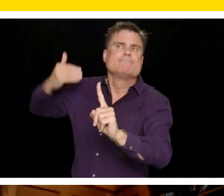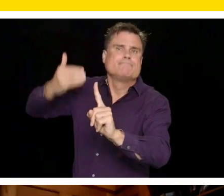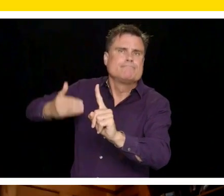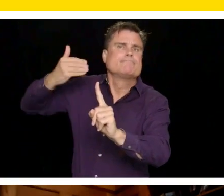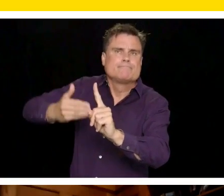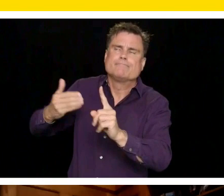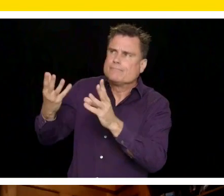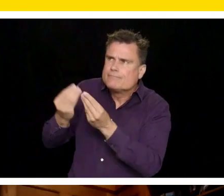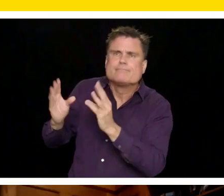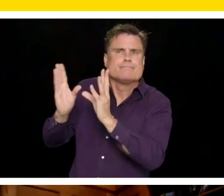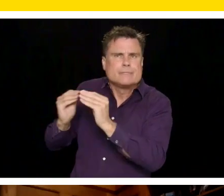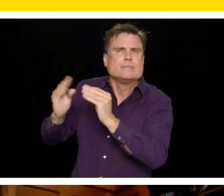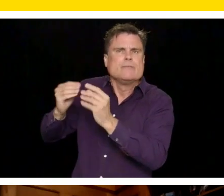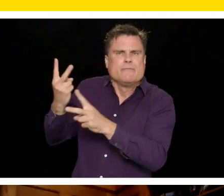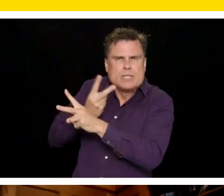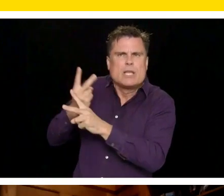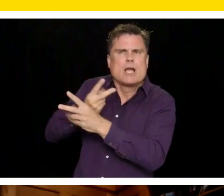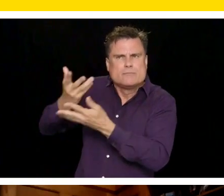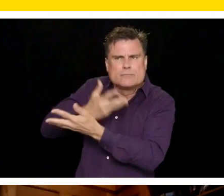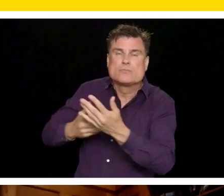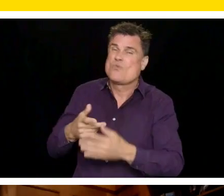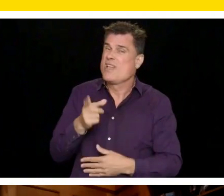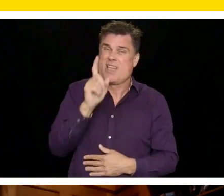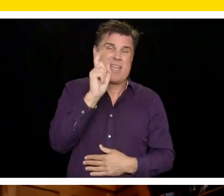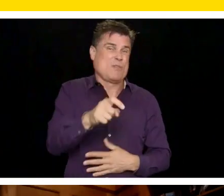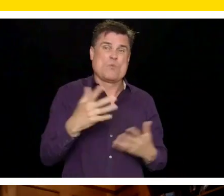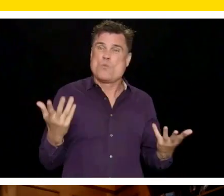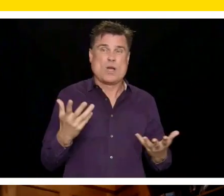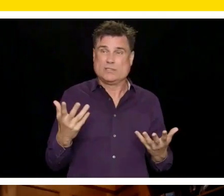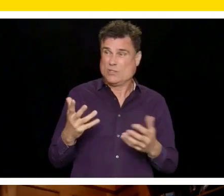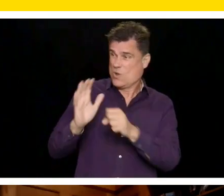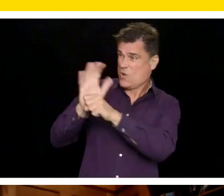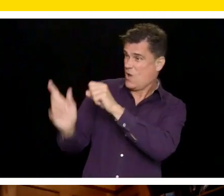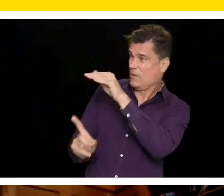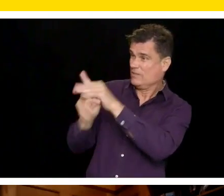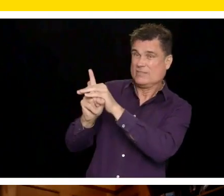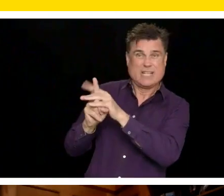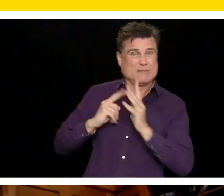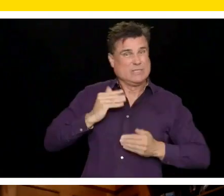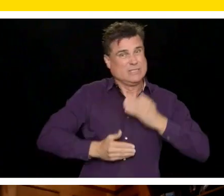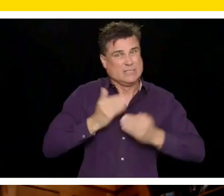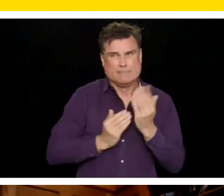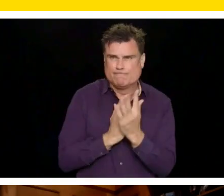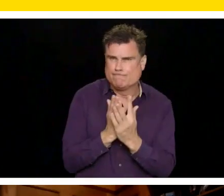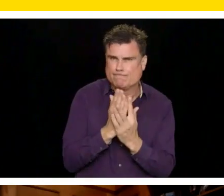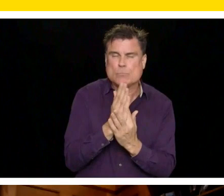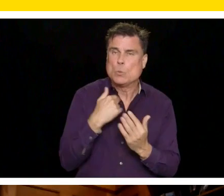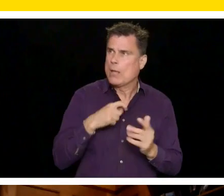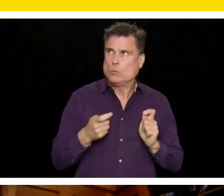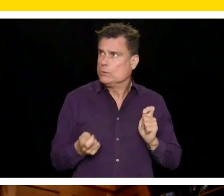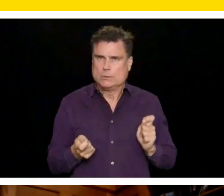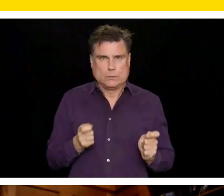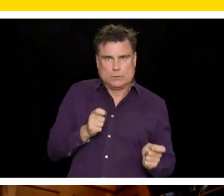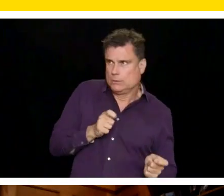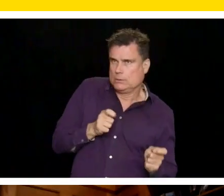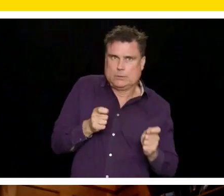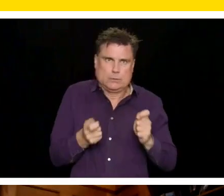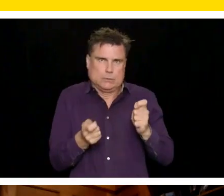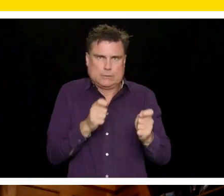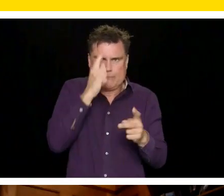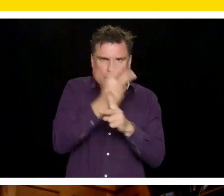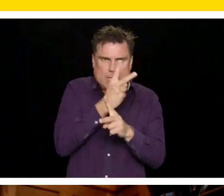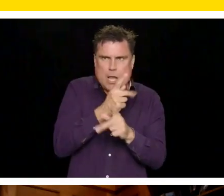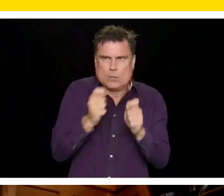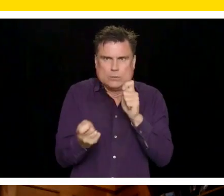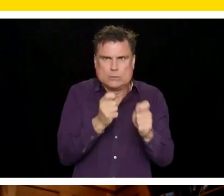world. And so she's doing that and working with that industry for solutions going forward. Thank